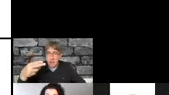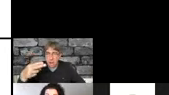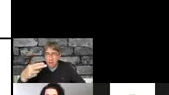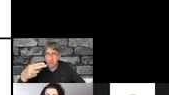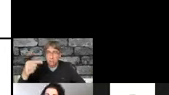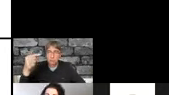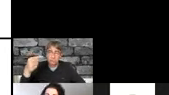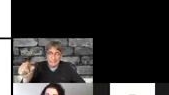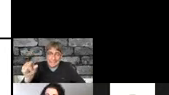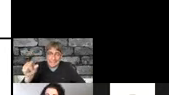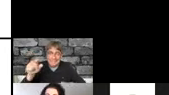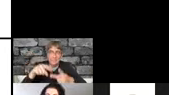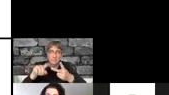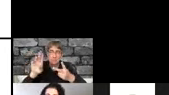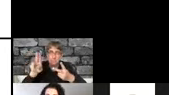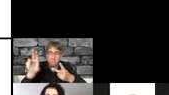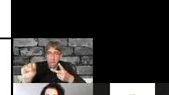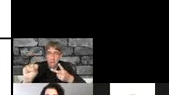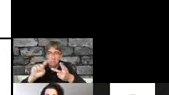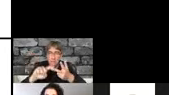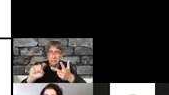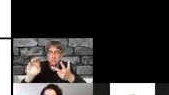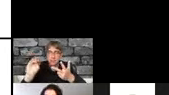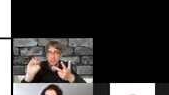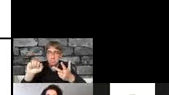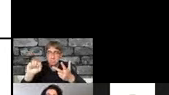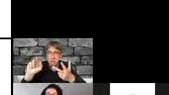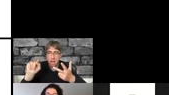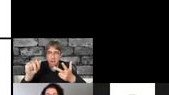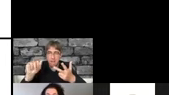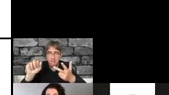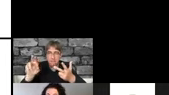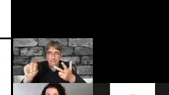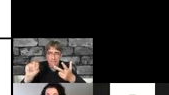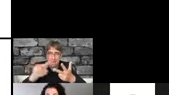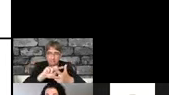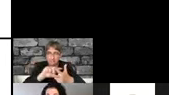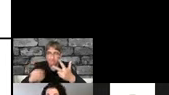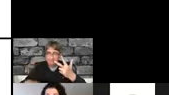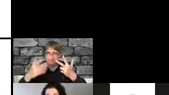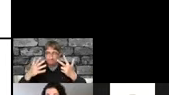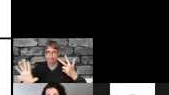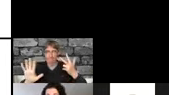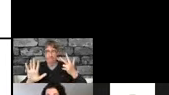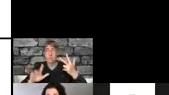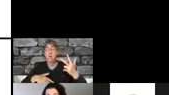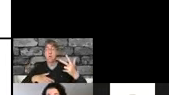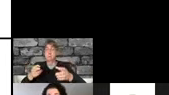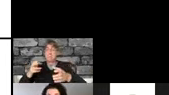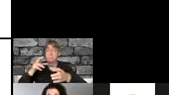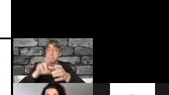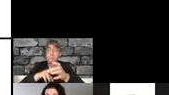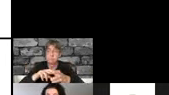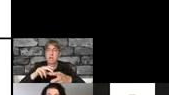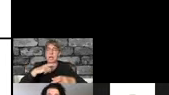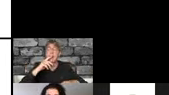Green Line buses and the Mattapan trolley, meaning that when you board those buses, you have the opportunity either to tap